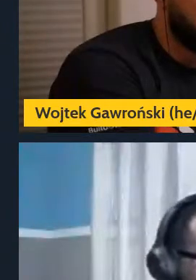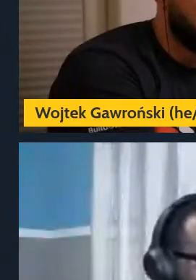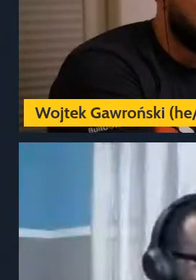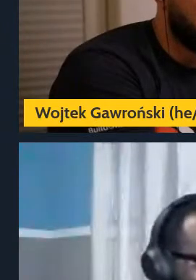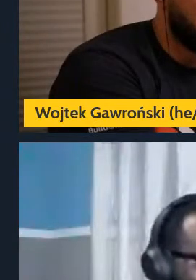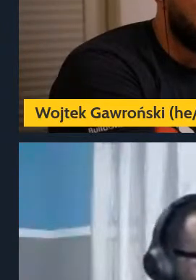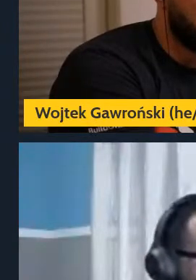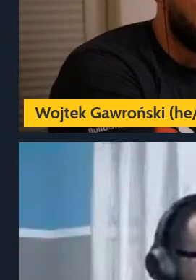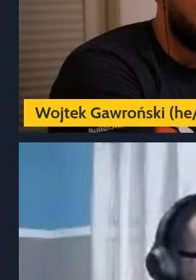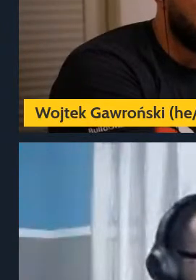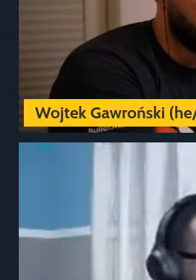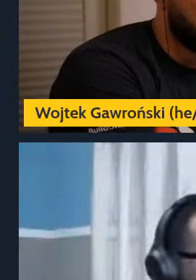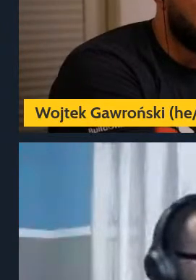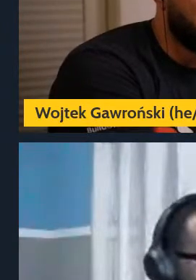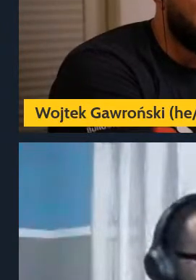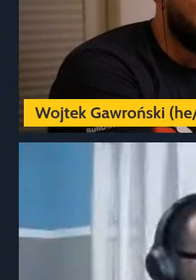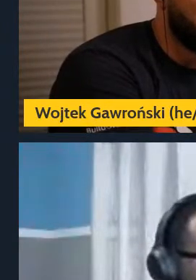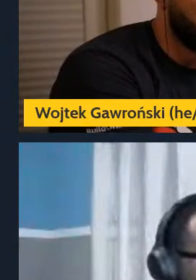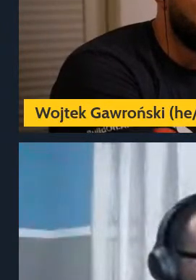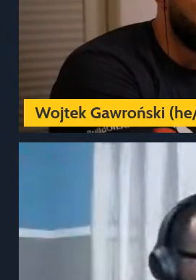Yeah. Feel free to choose. Anyways.